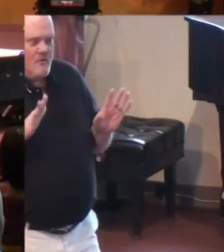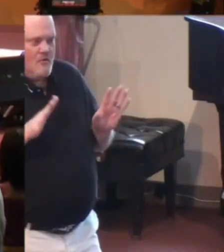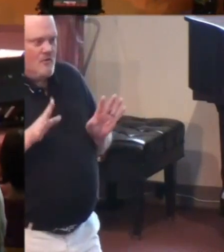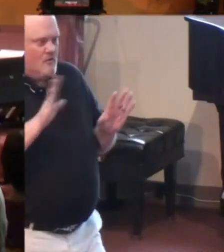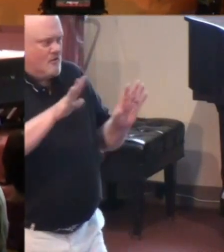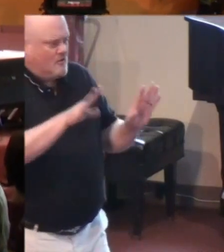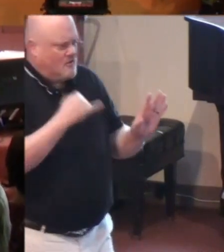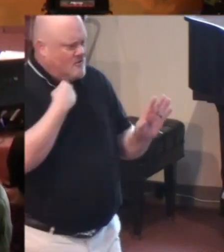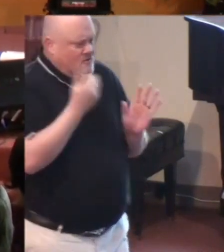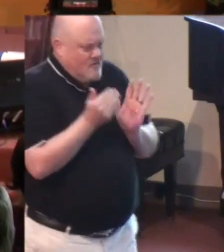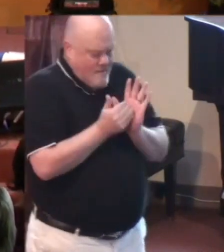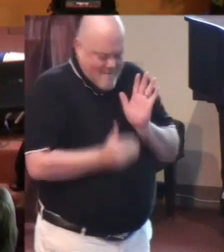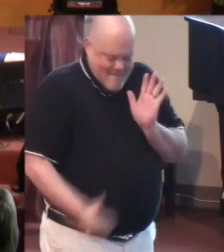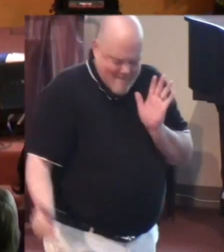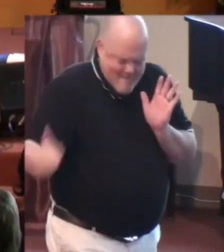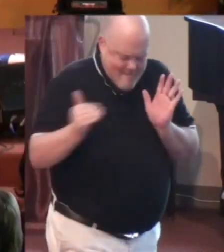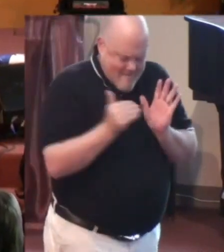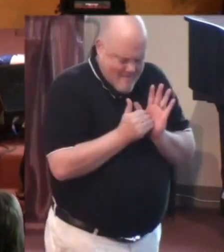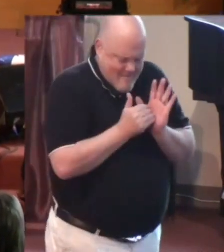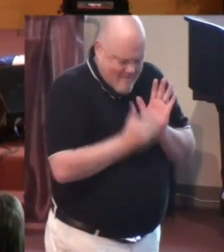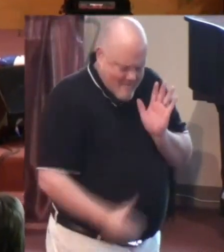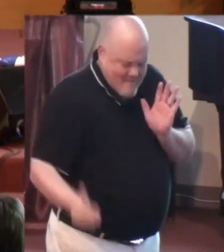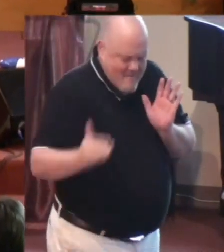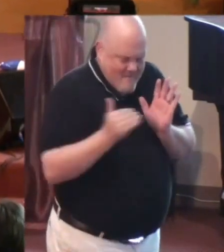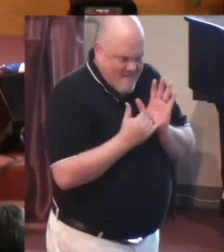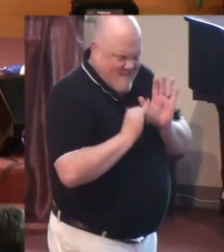Just repeat after me.